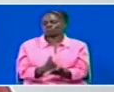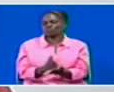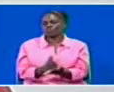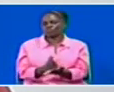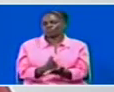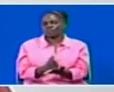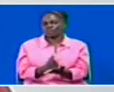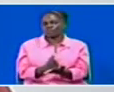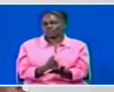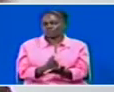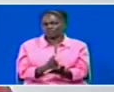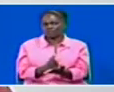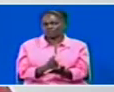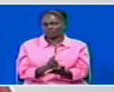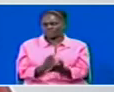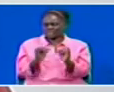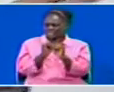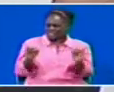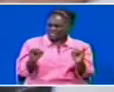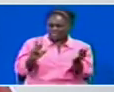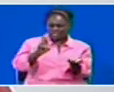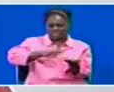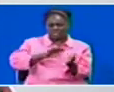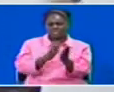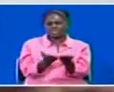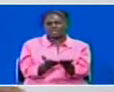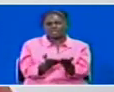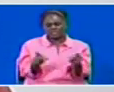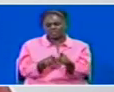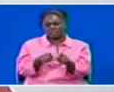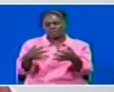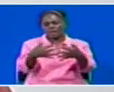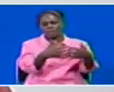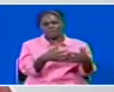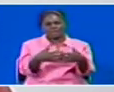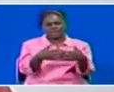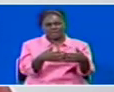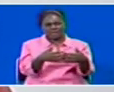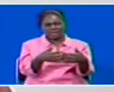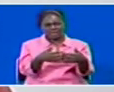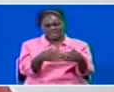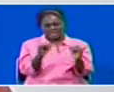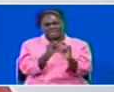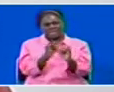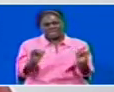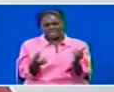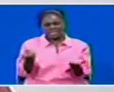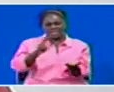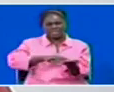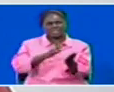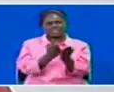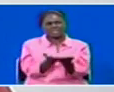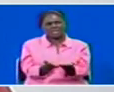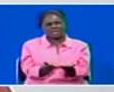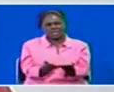The role of cleaning all these registers, including if you go to the US, UK, and everywhere, cleaning the register